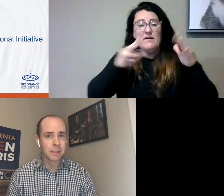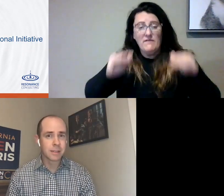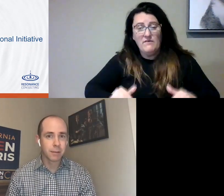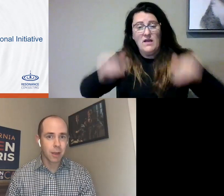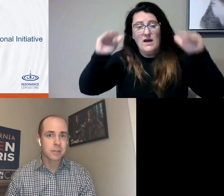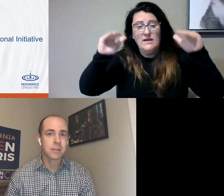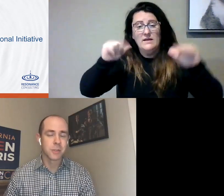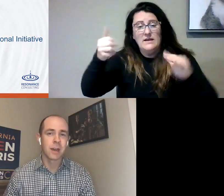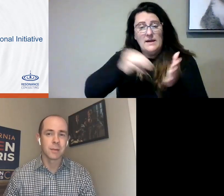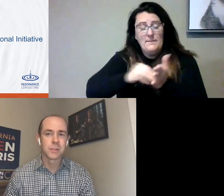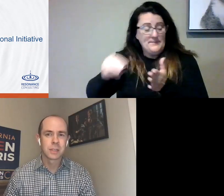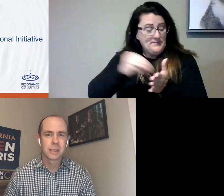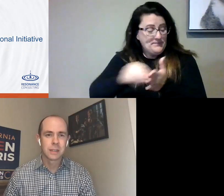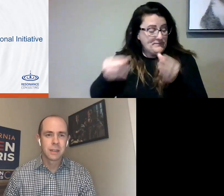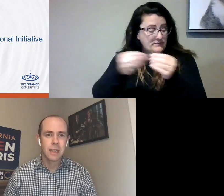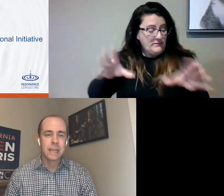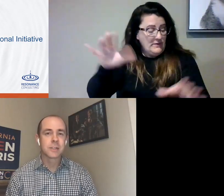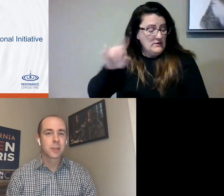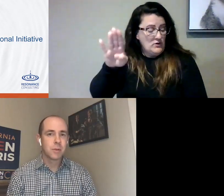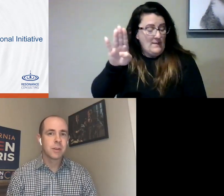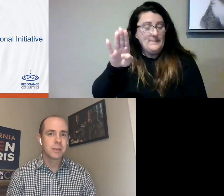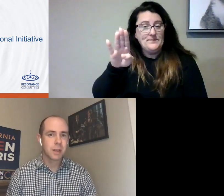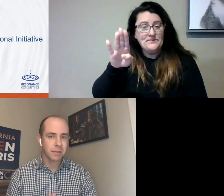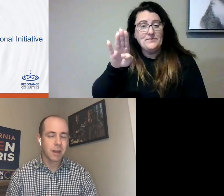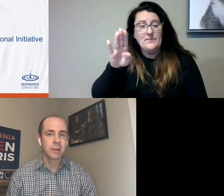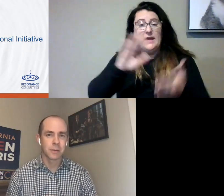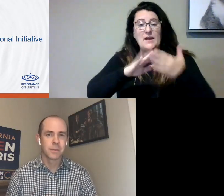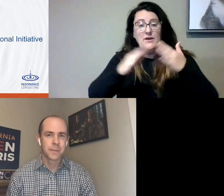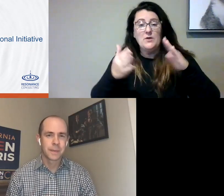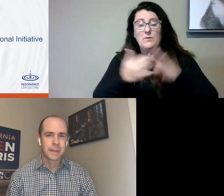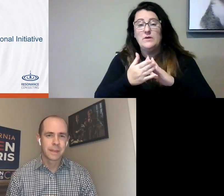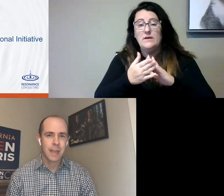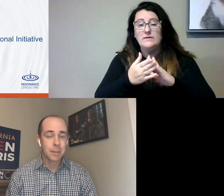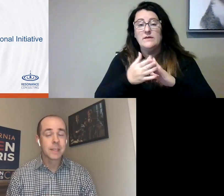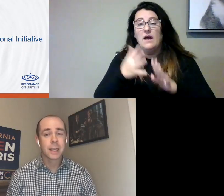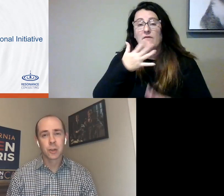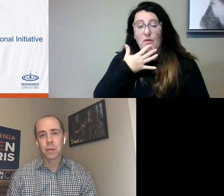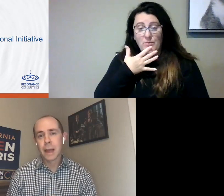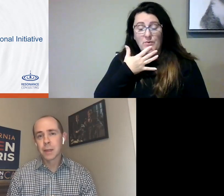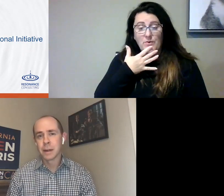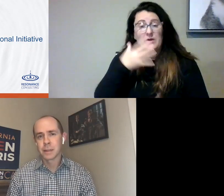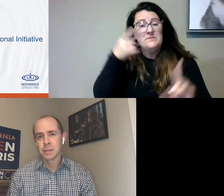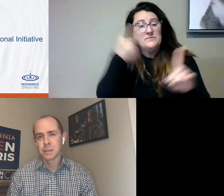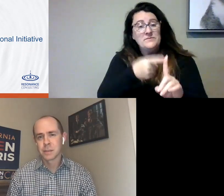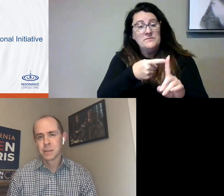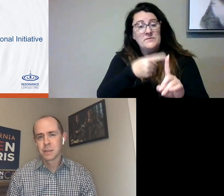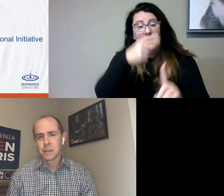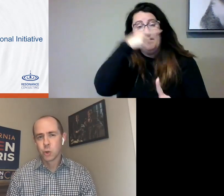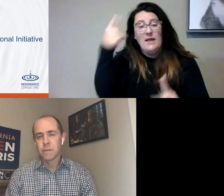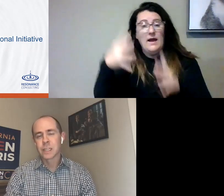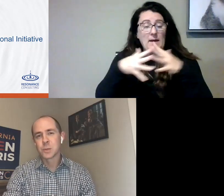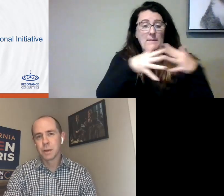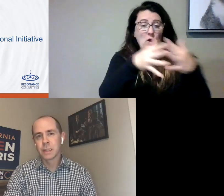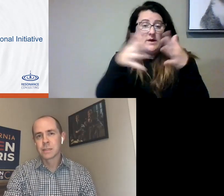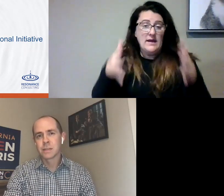of millions have lost their jobs, it is communities of color, and in particular Black Americans,